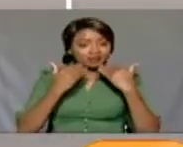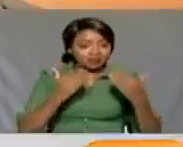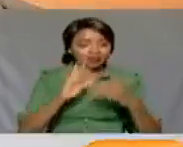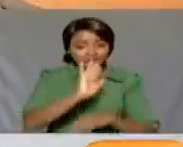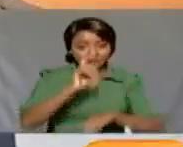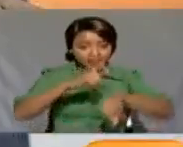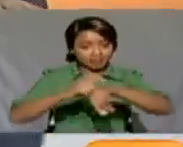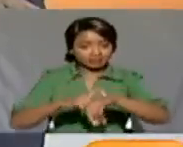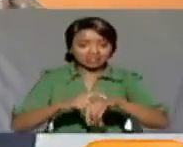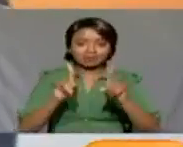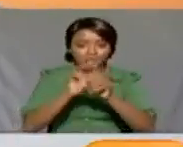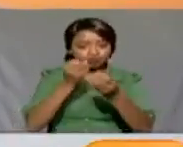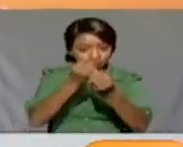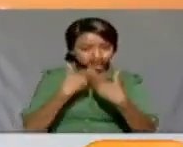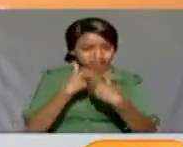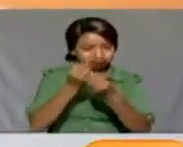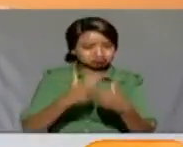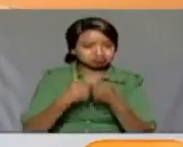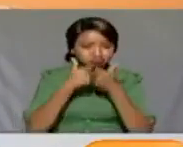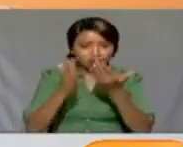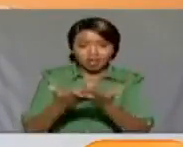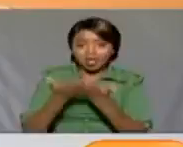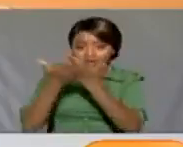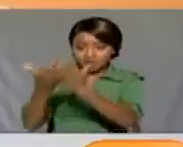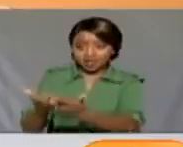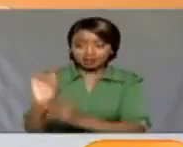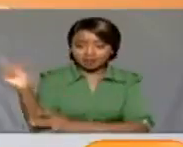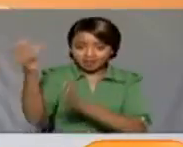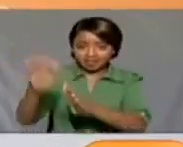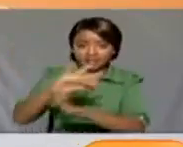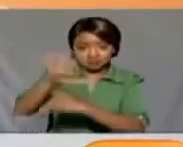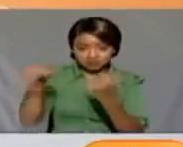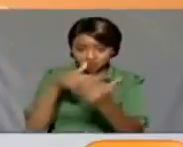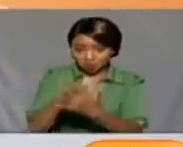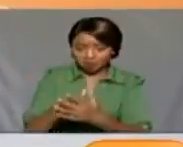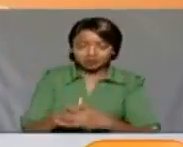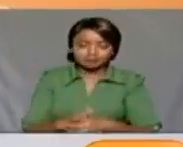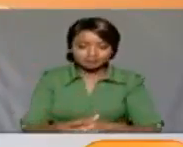time and those insights. And we hope Kenyans are listening loud and clear. That's right. Thanks, Doctor.